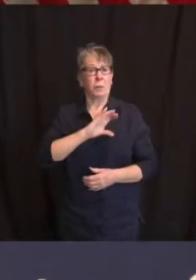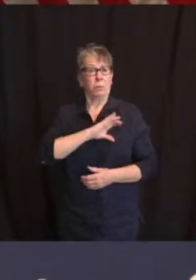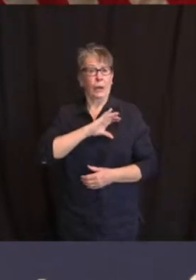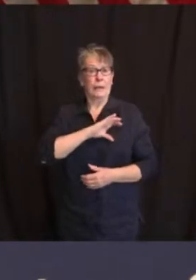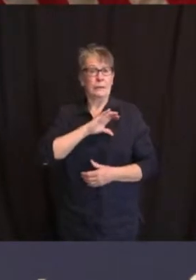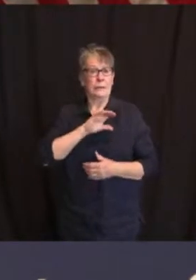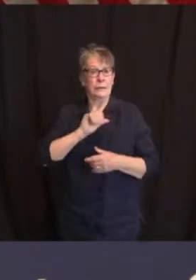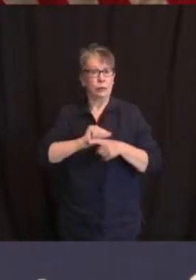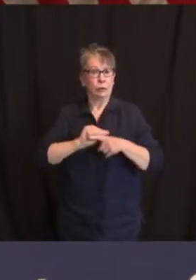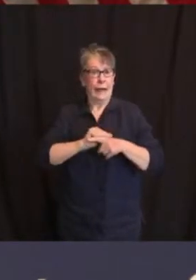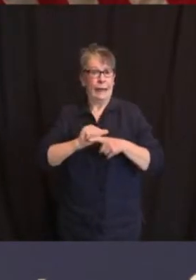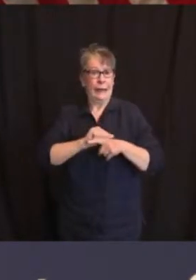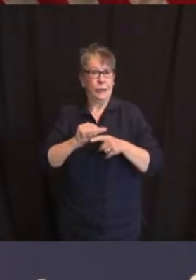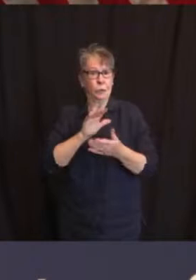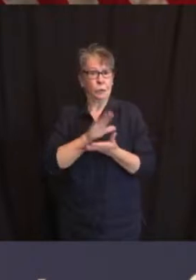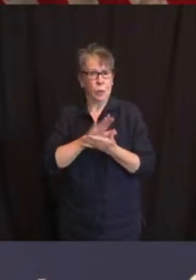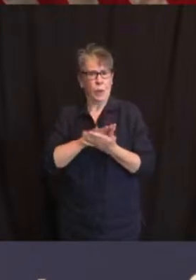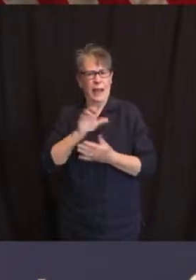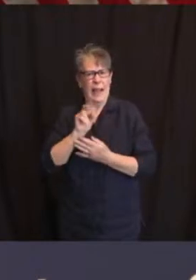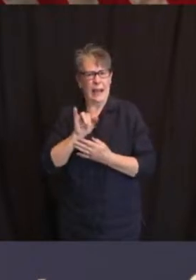of the forces throughout the state?